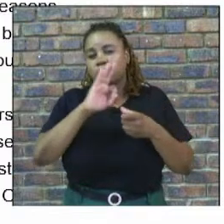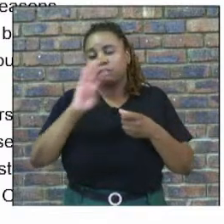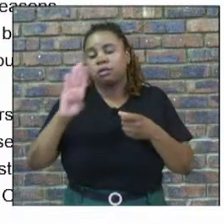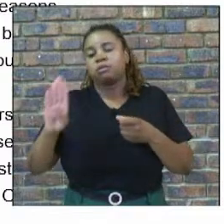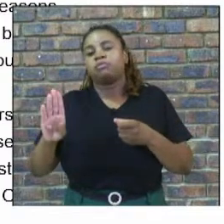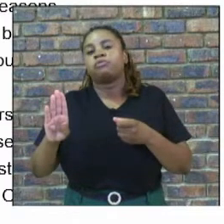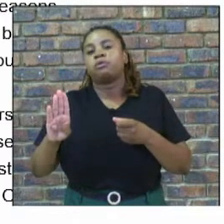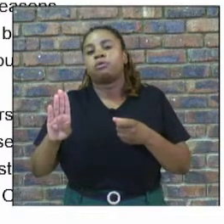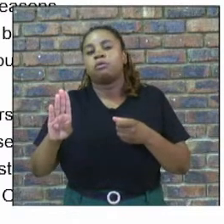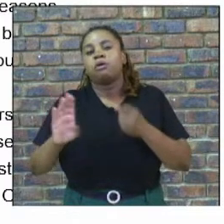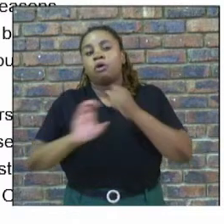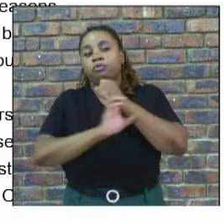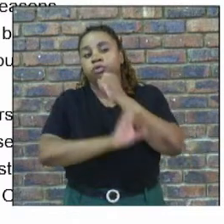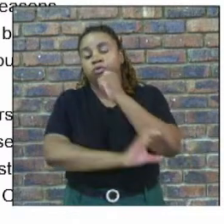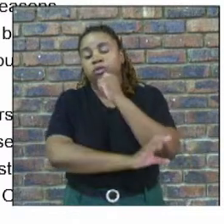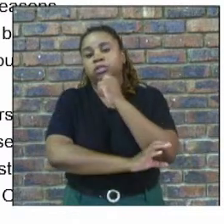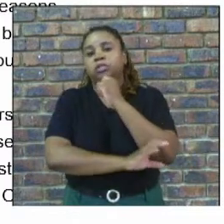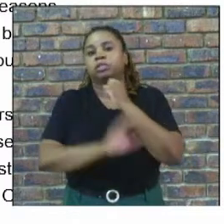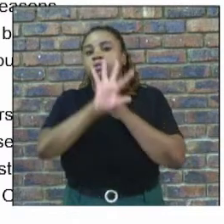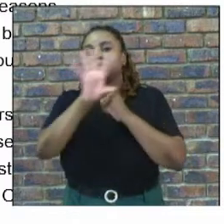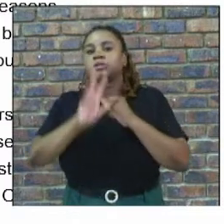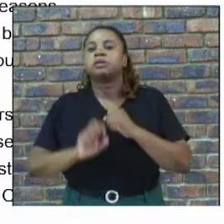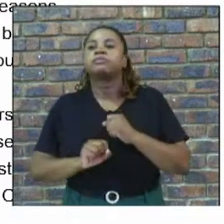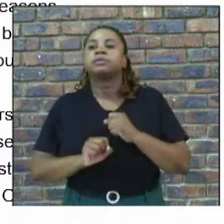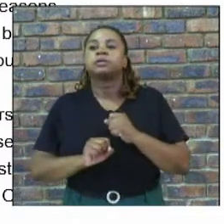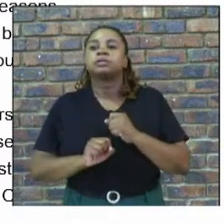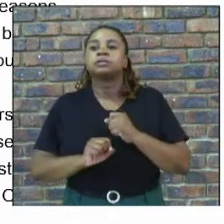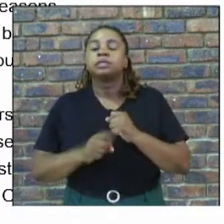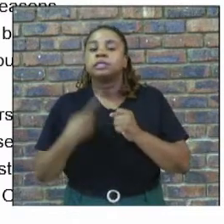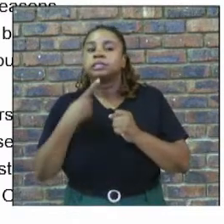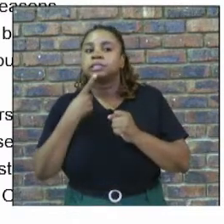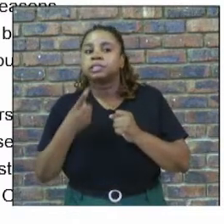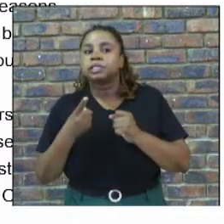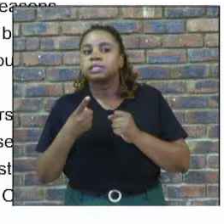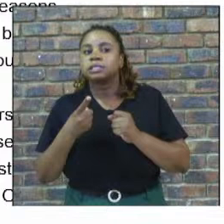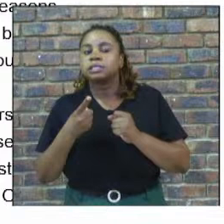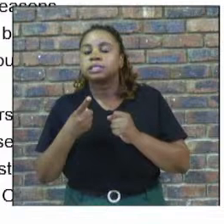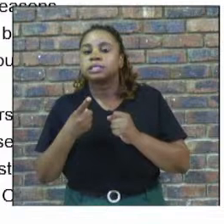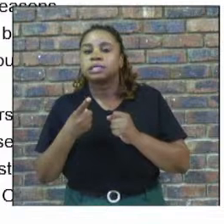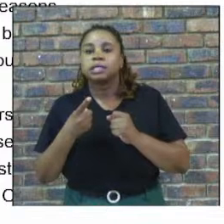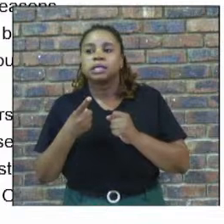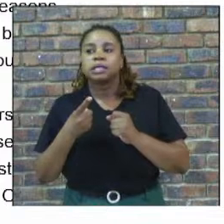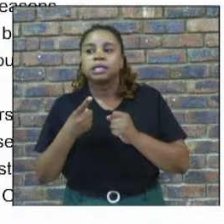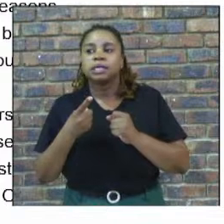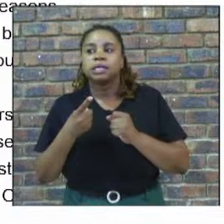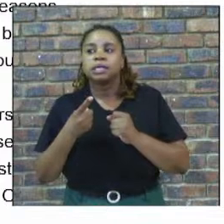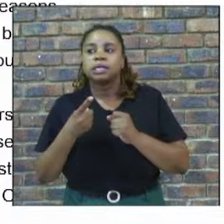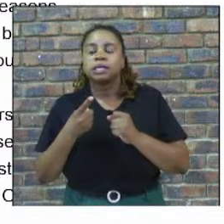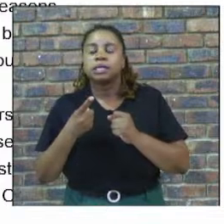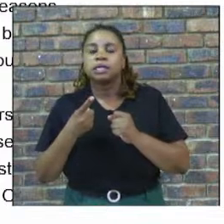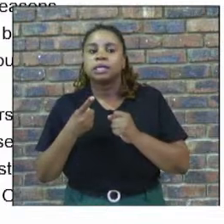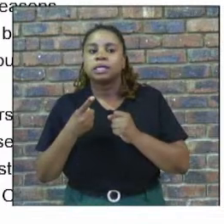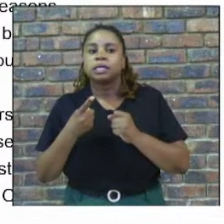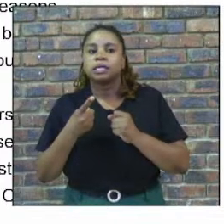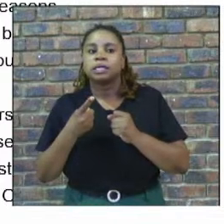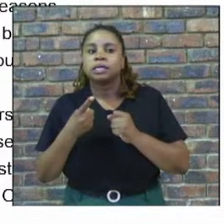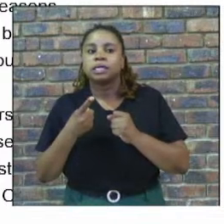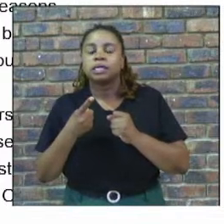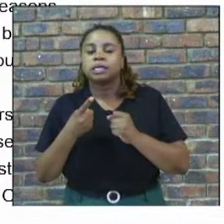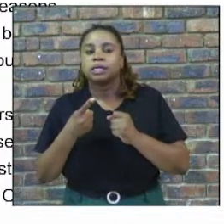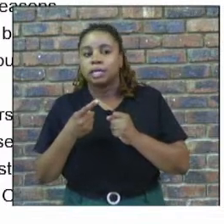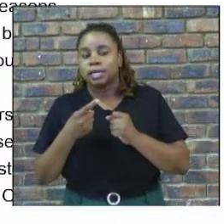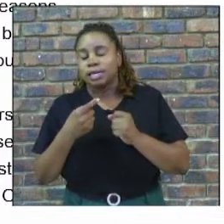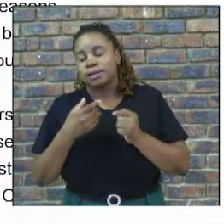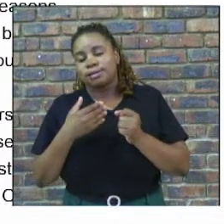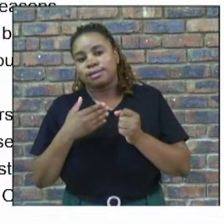of South Africa guarantees that everyone has a right to have any dispute that can be